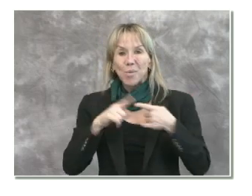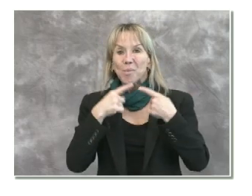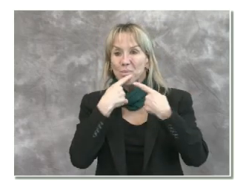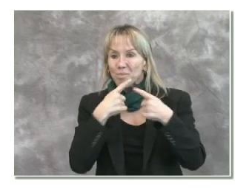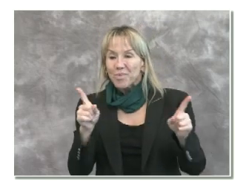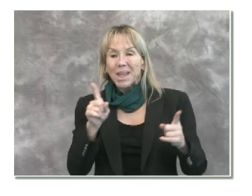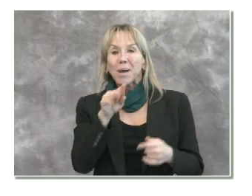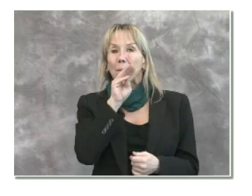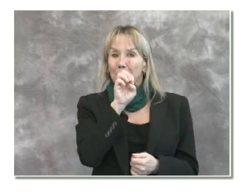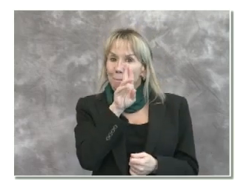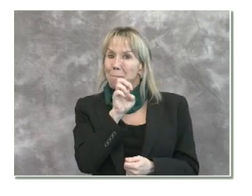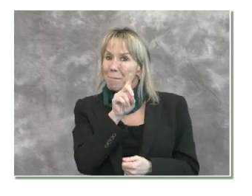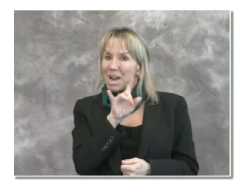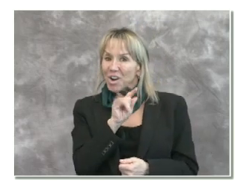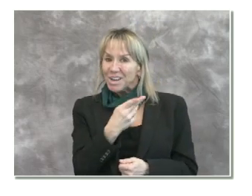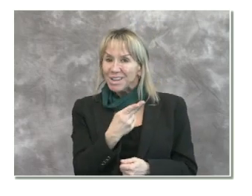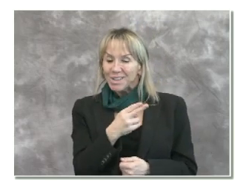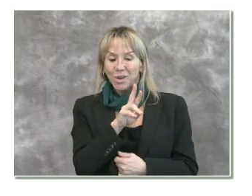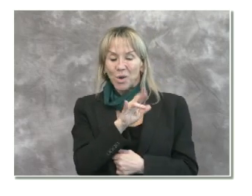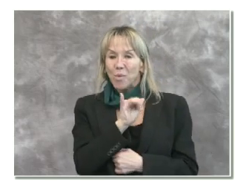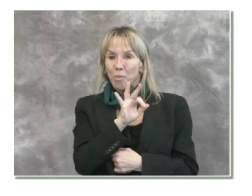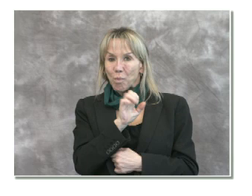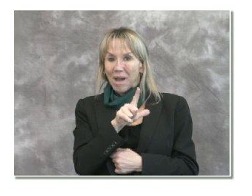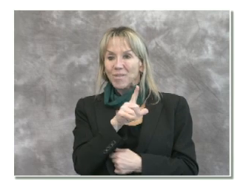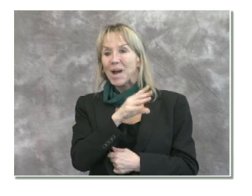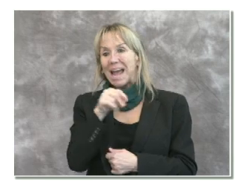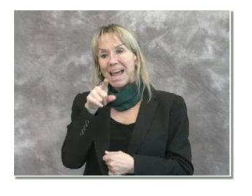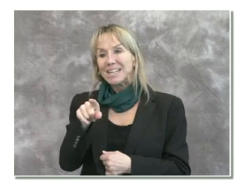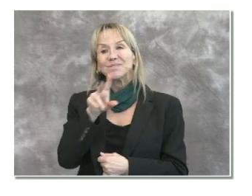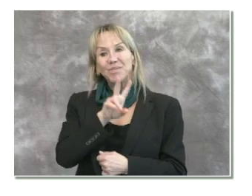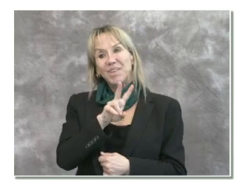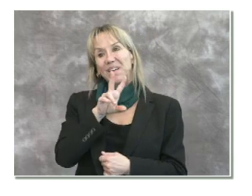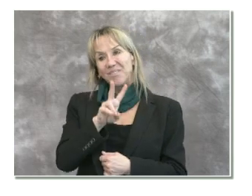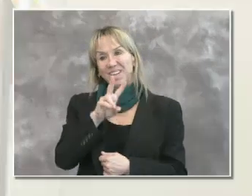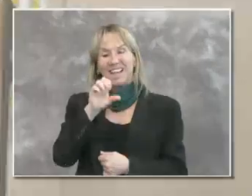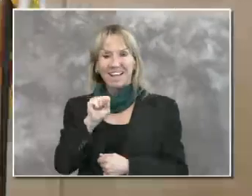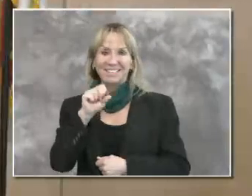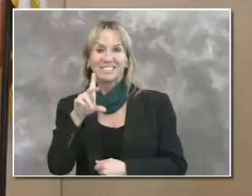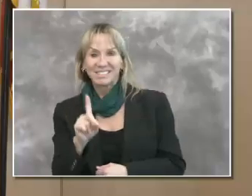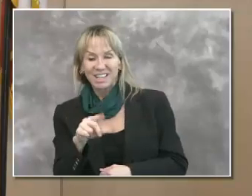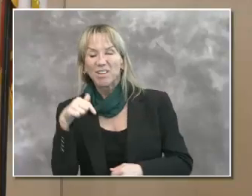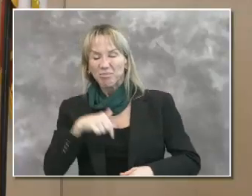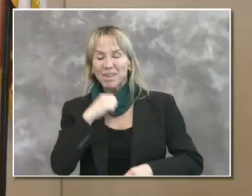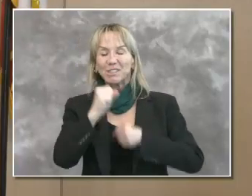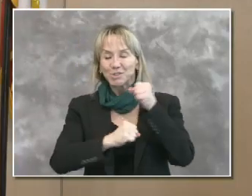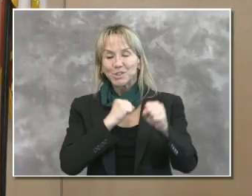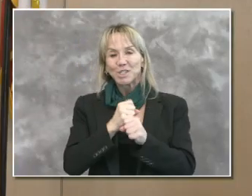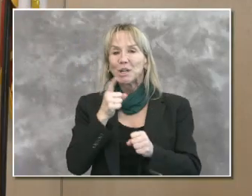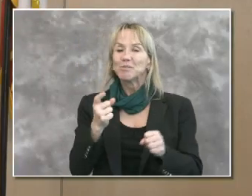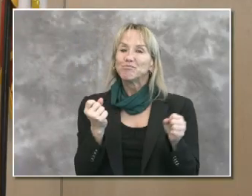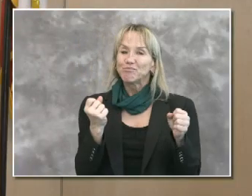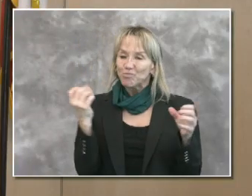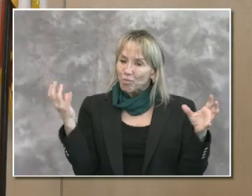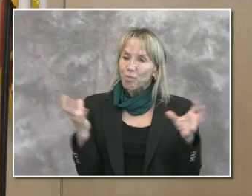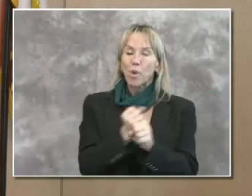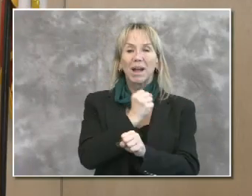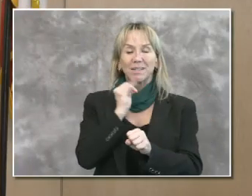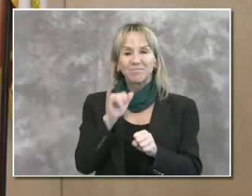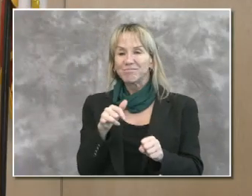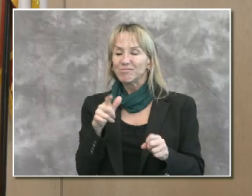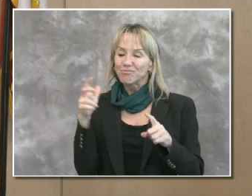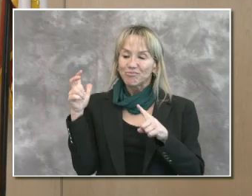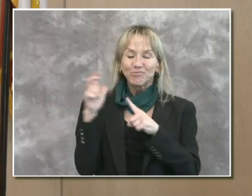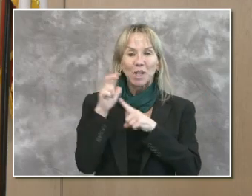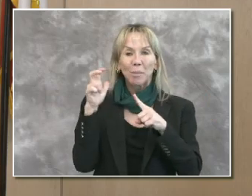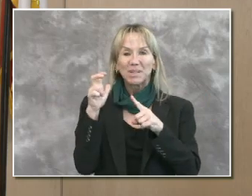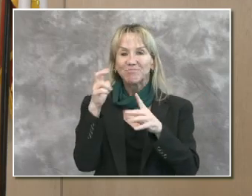Meredith Rifle and the Veterans Village of San Diego as this year's annual Public Health Champion